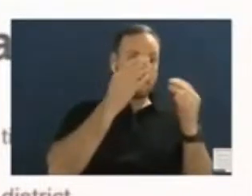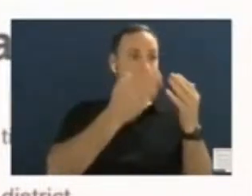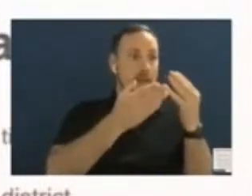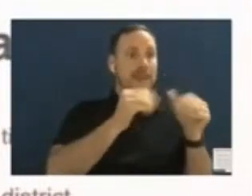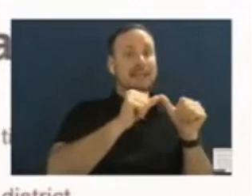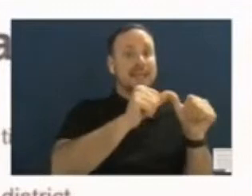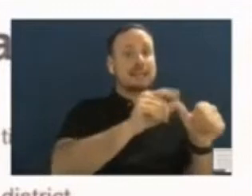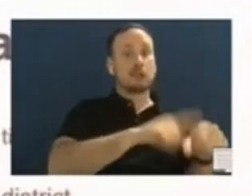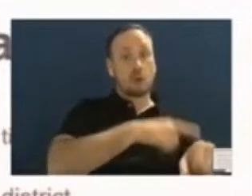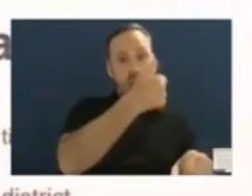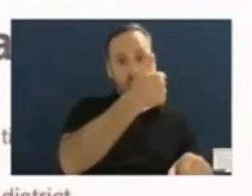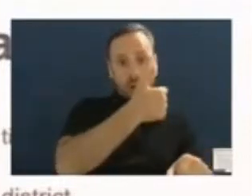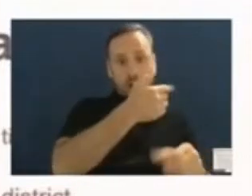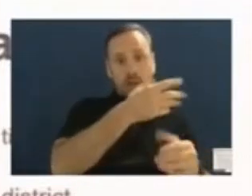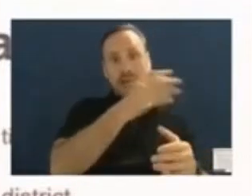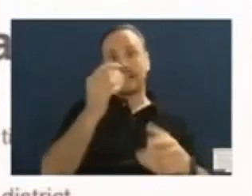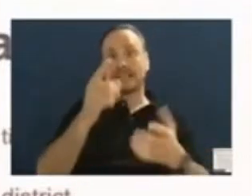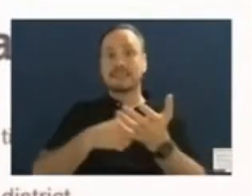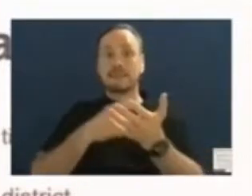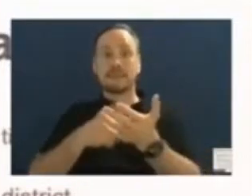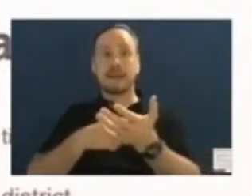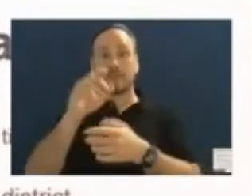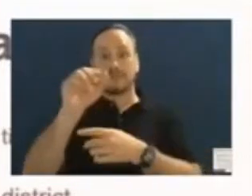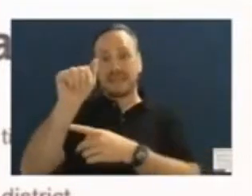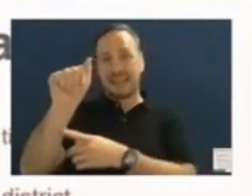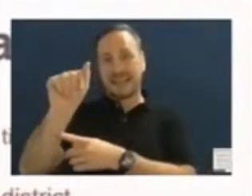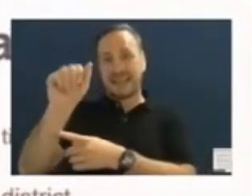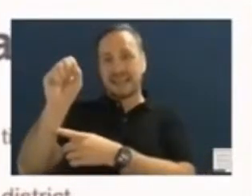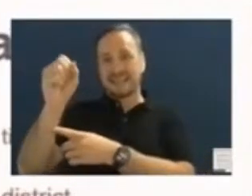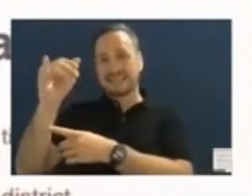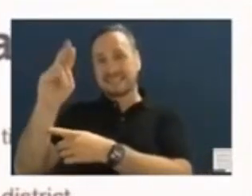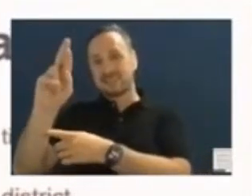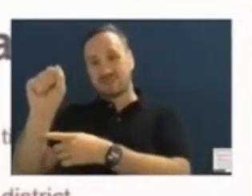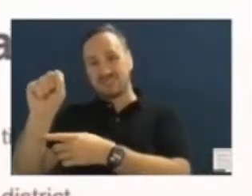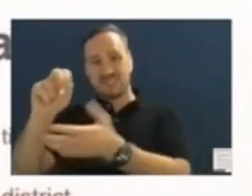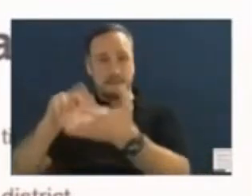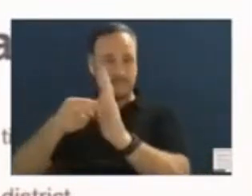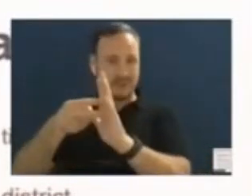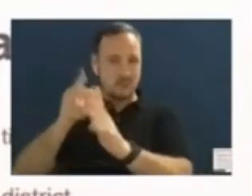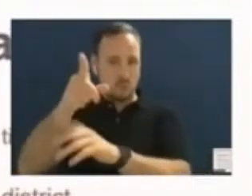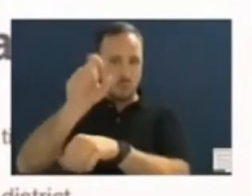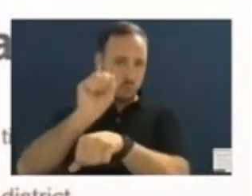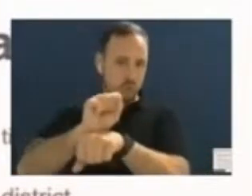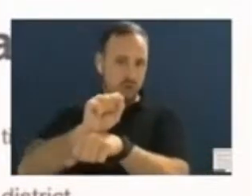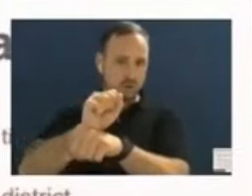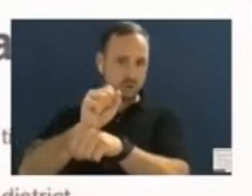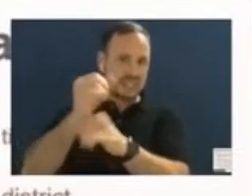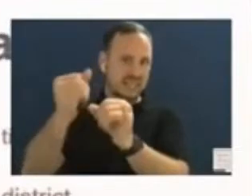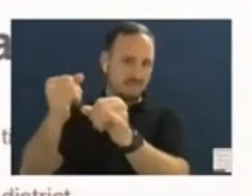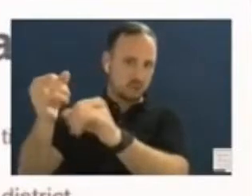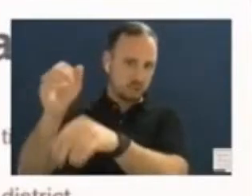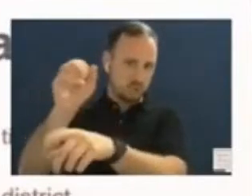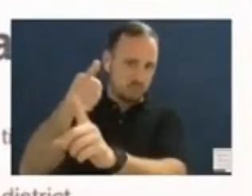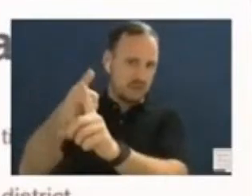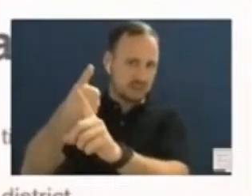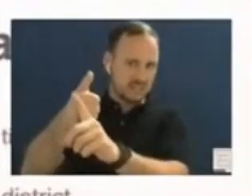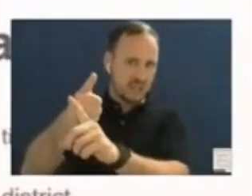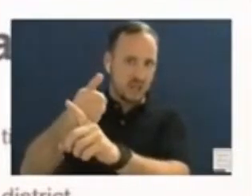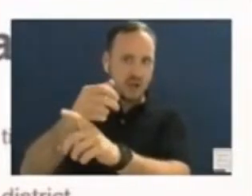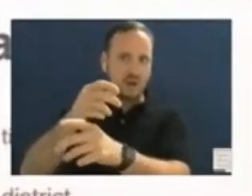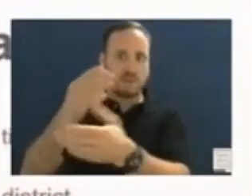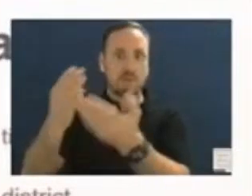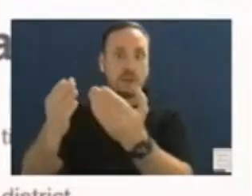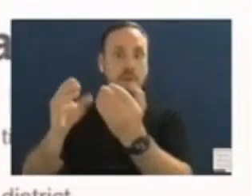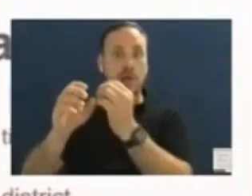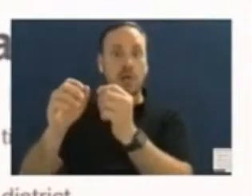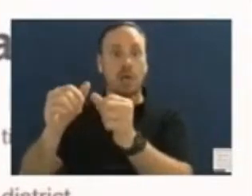is not flexible, where we're asking some students to stay on camera and to complete their individual assignments while having good